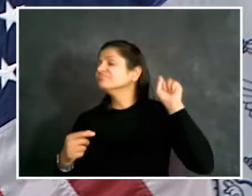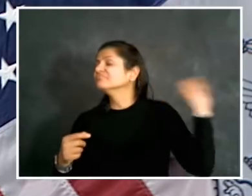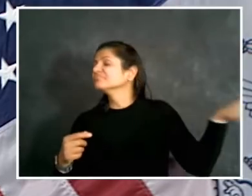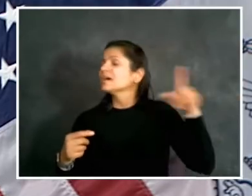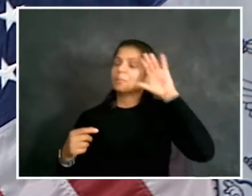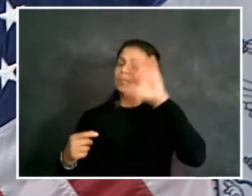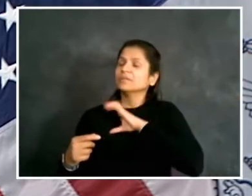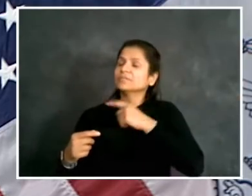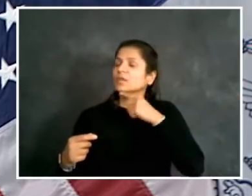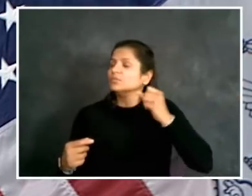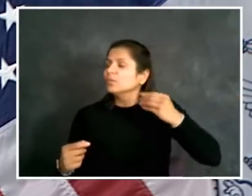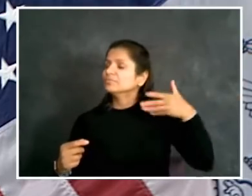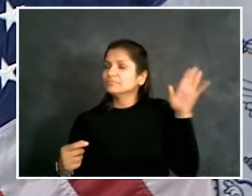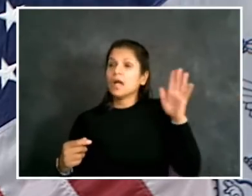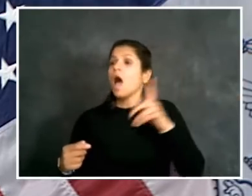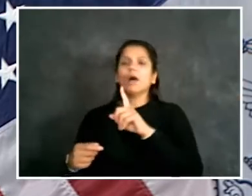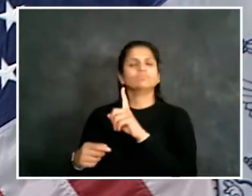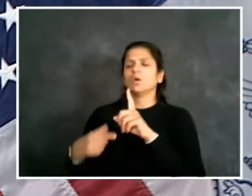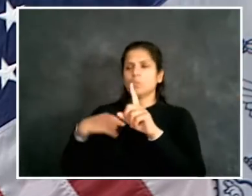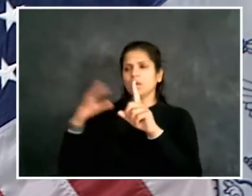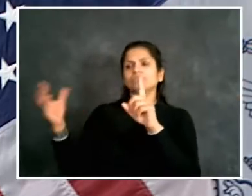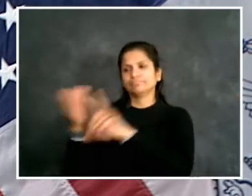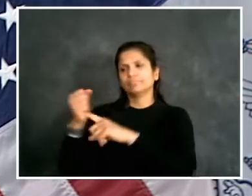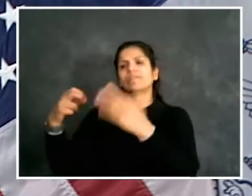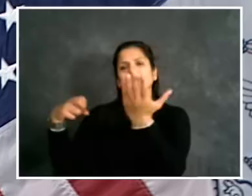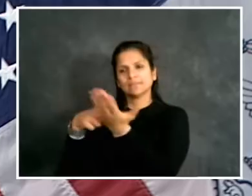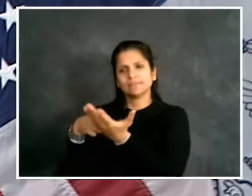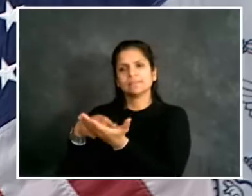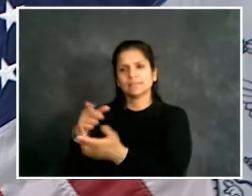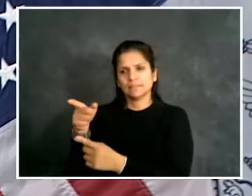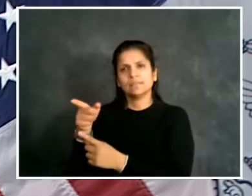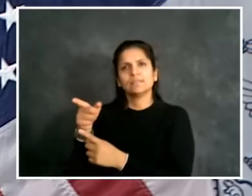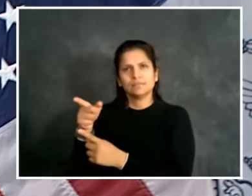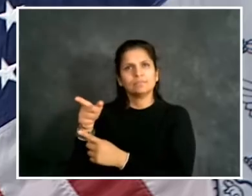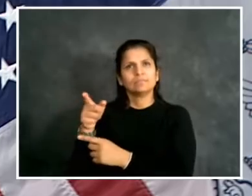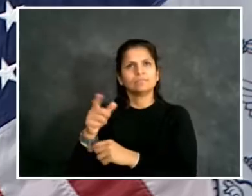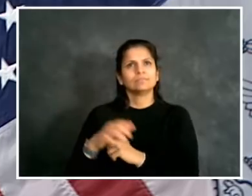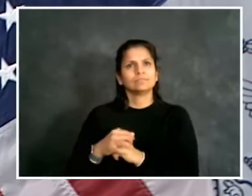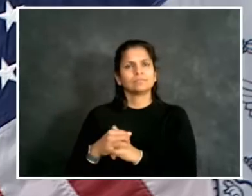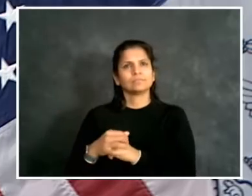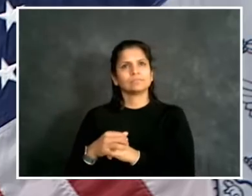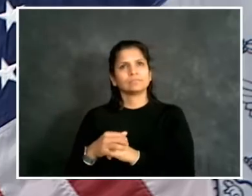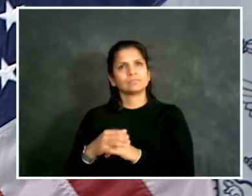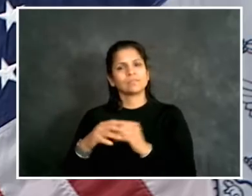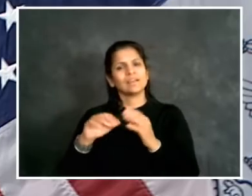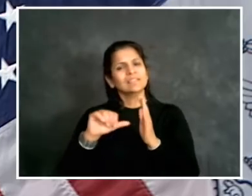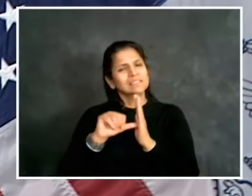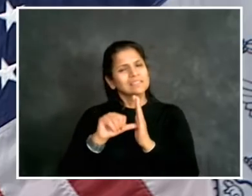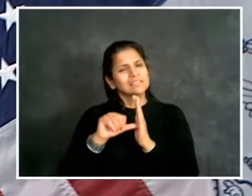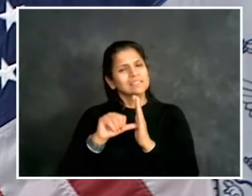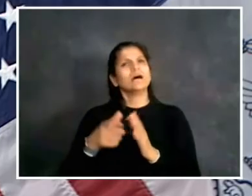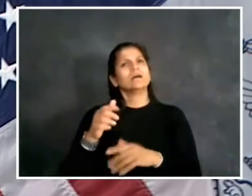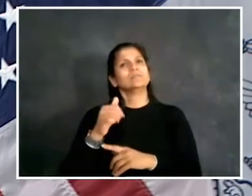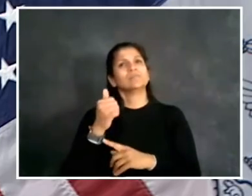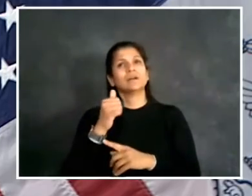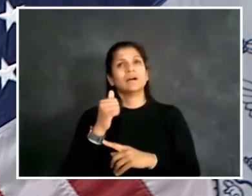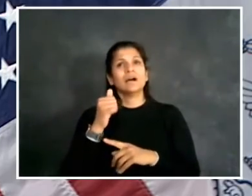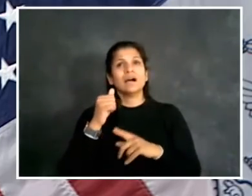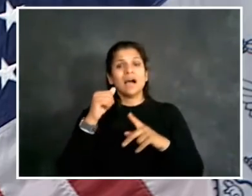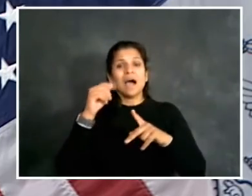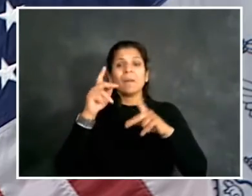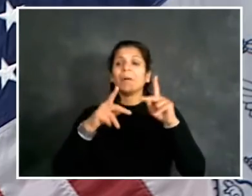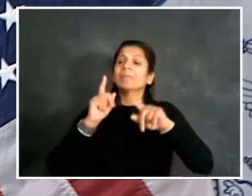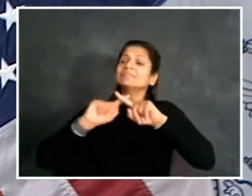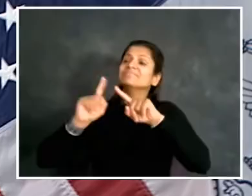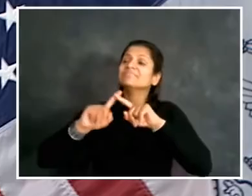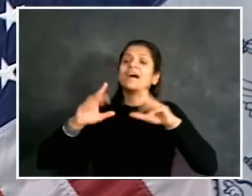most dangerous of all sizes. And then just enforcing regular, clear social distancing, which is a lot of times a reminder to people. And I